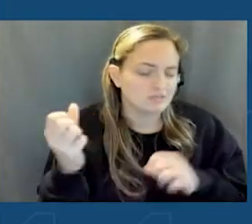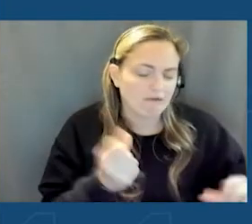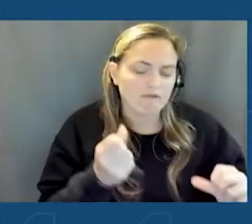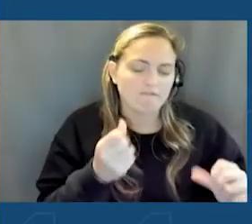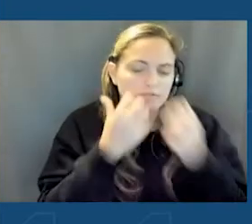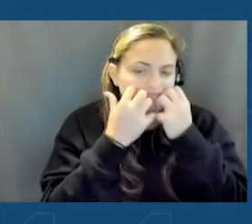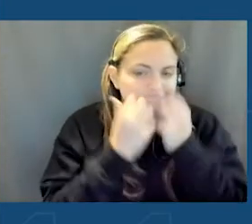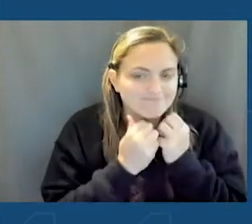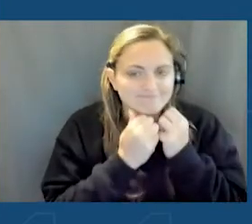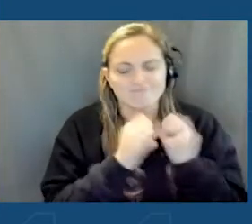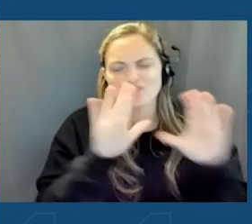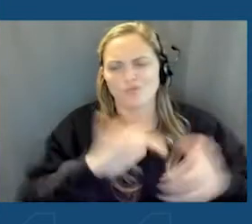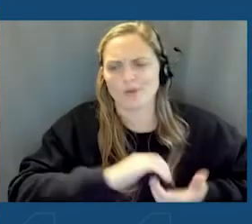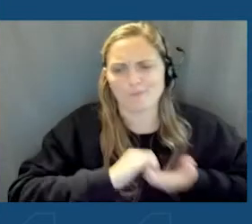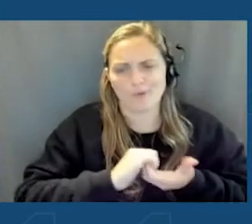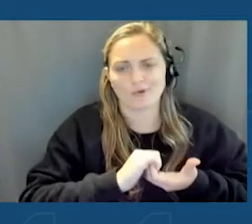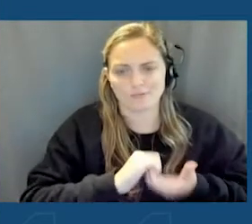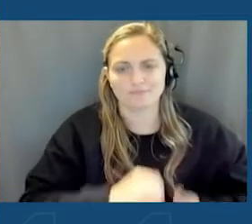Assemblymember Vivian Cook.